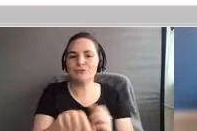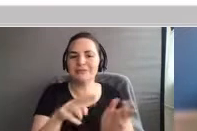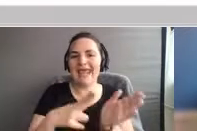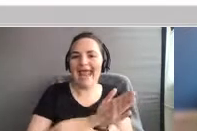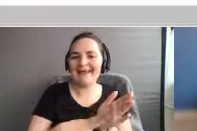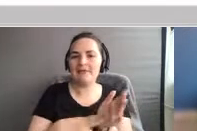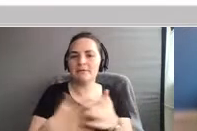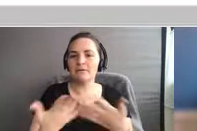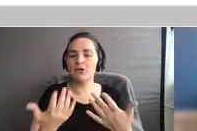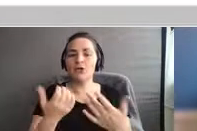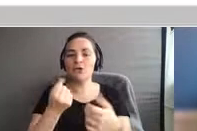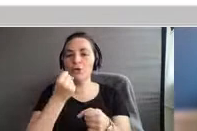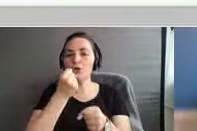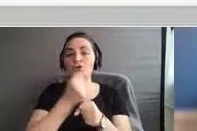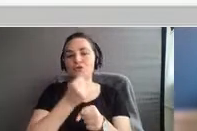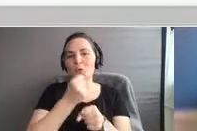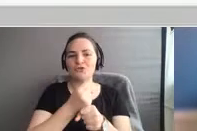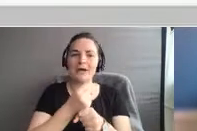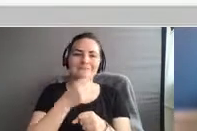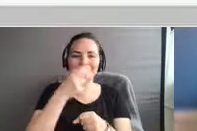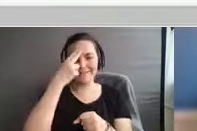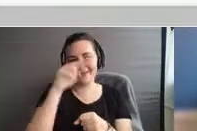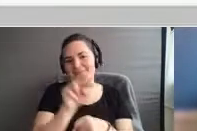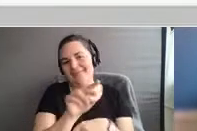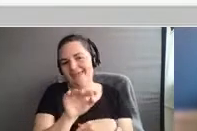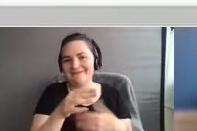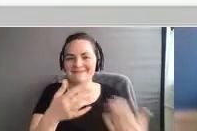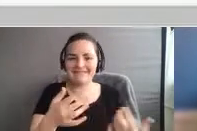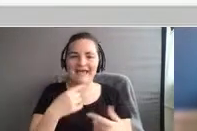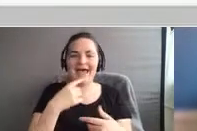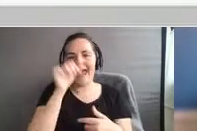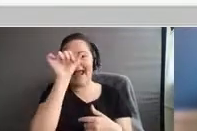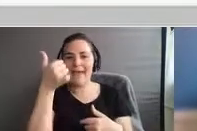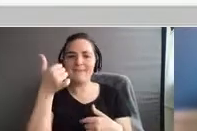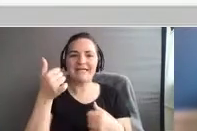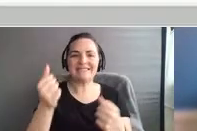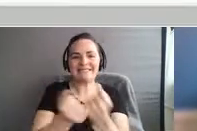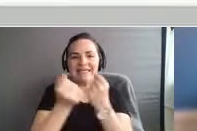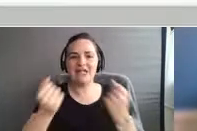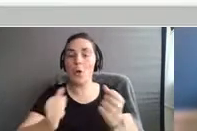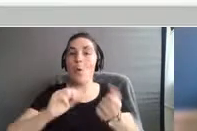Georgia, you're not anonymised, but great. Academic skills, organisation.